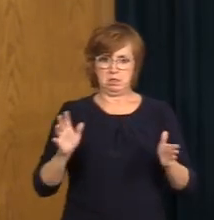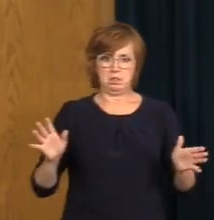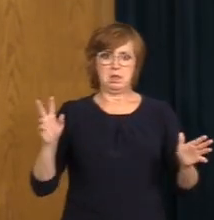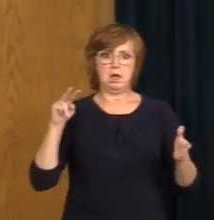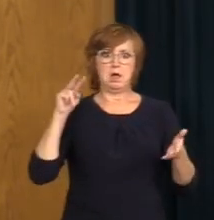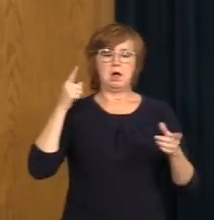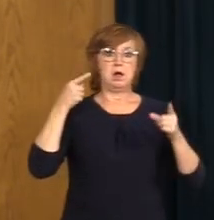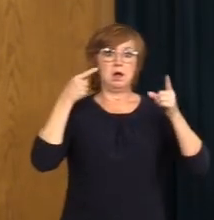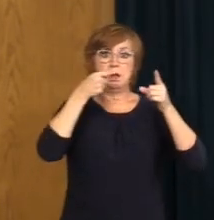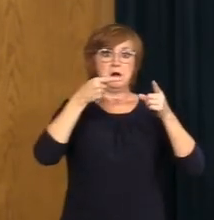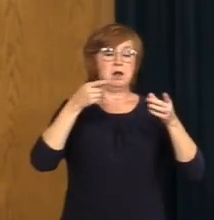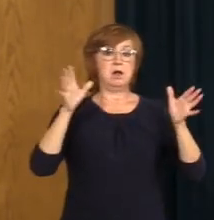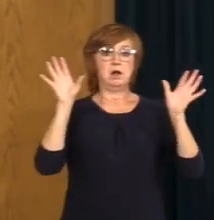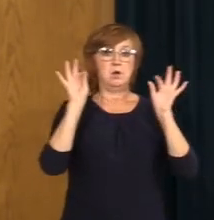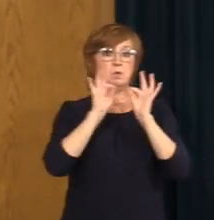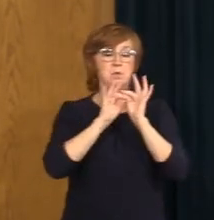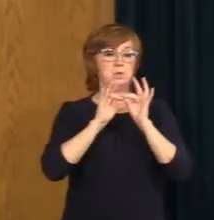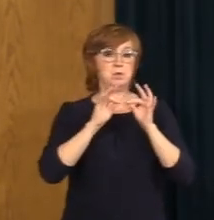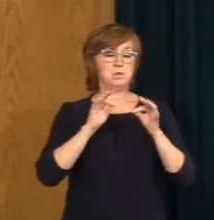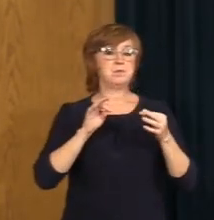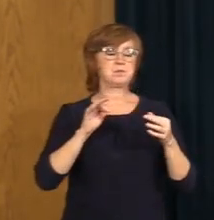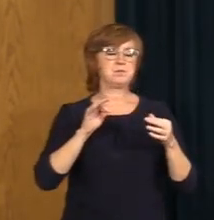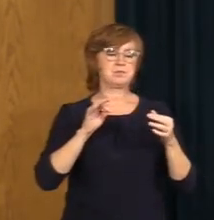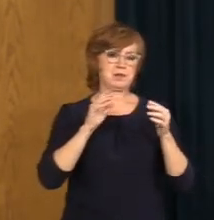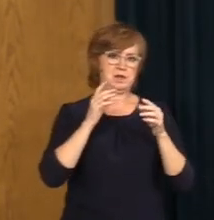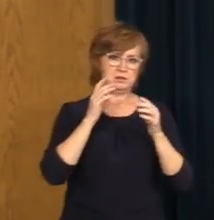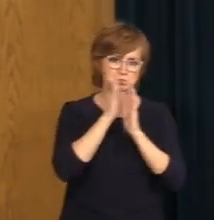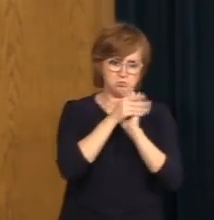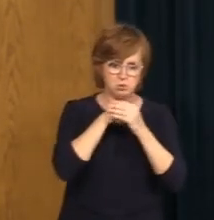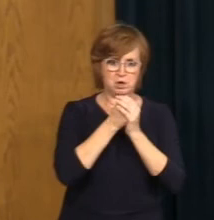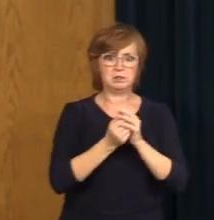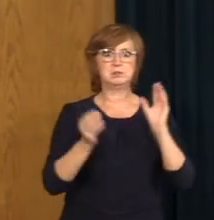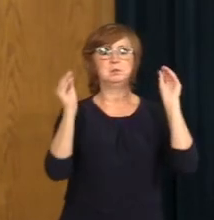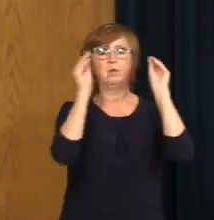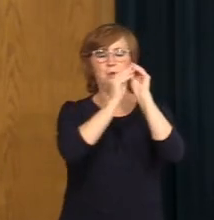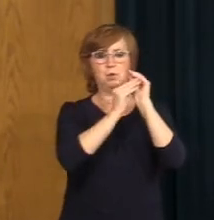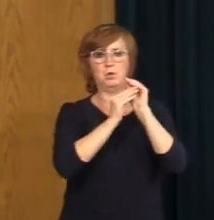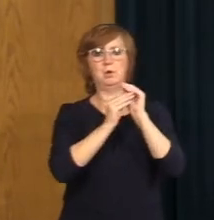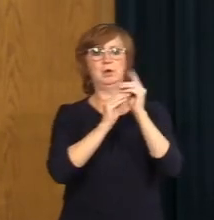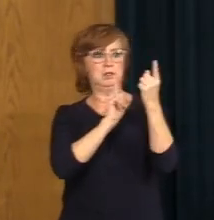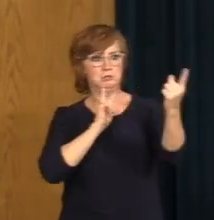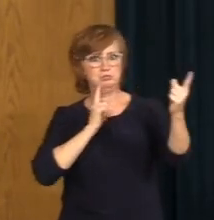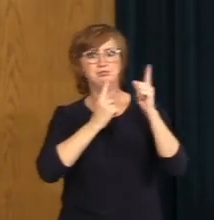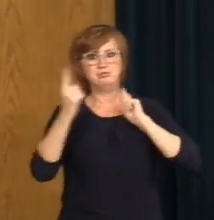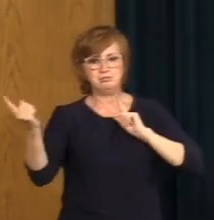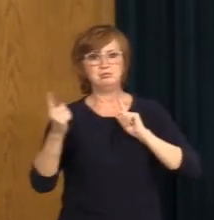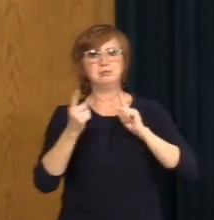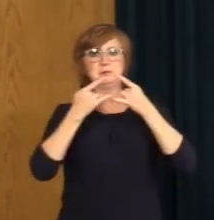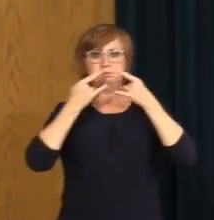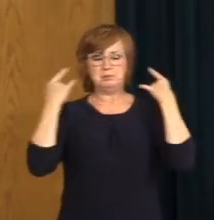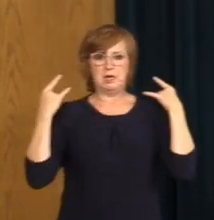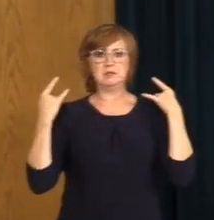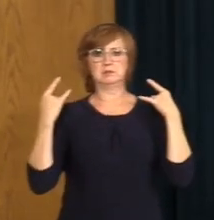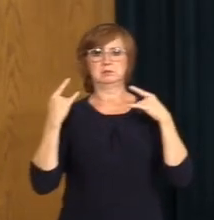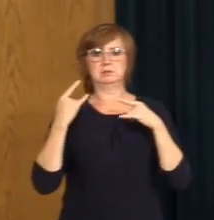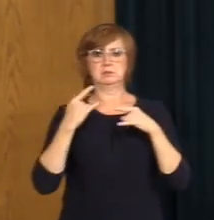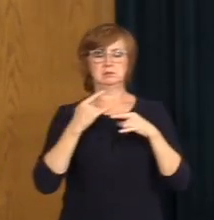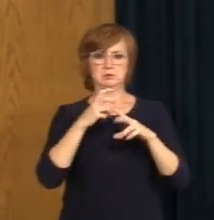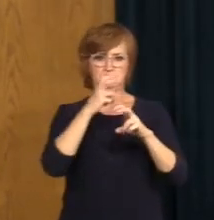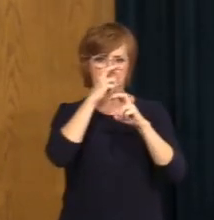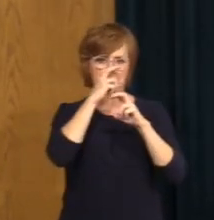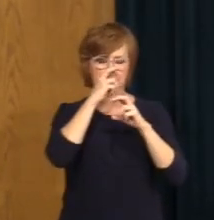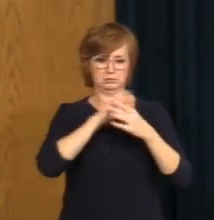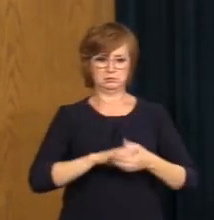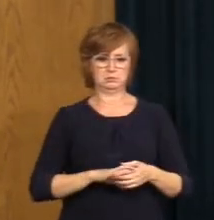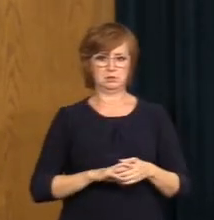well. And again, so to a large extent, the outcomes depend on all of us, and it does mean all of us, not just